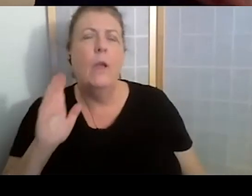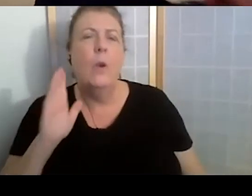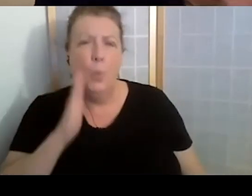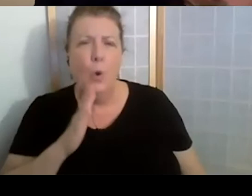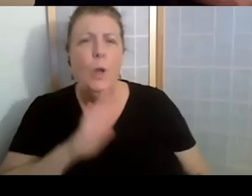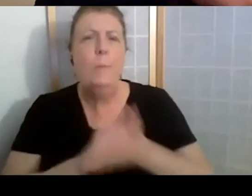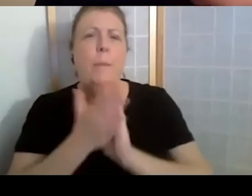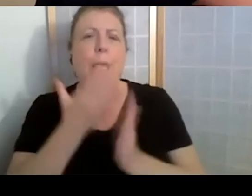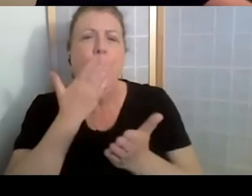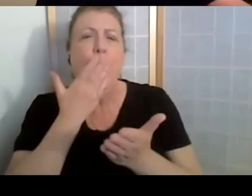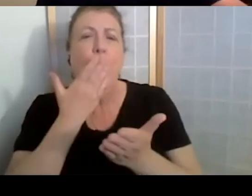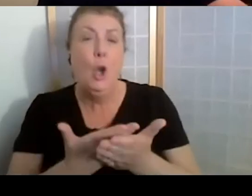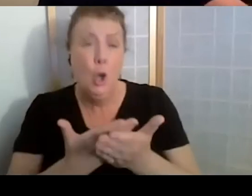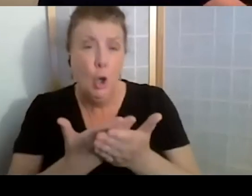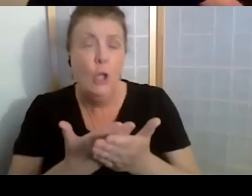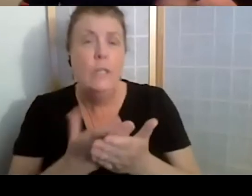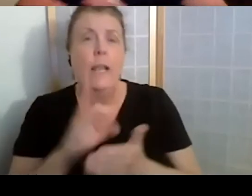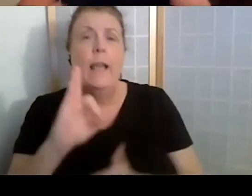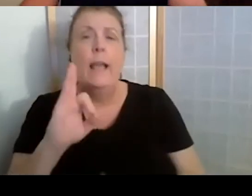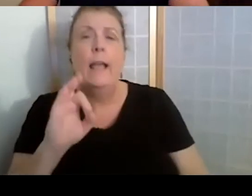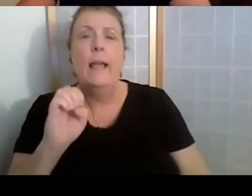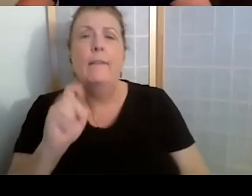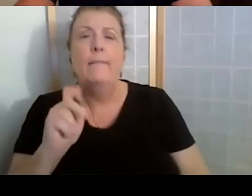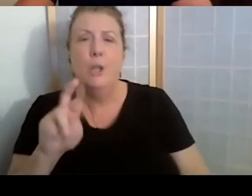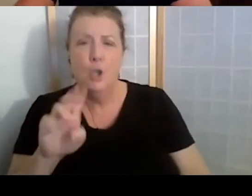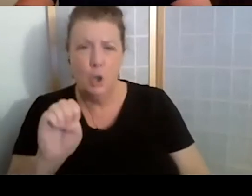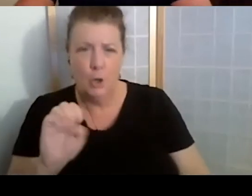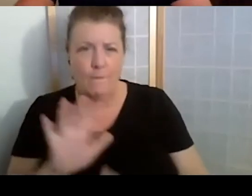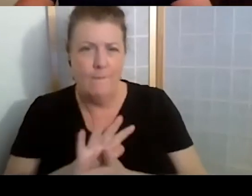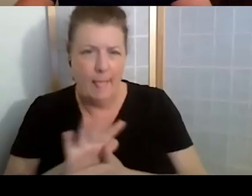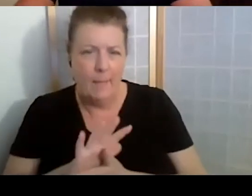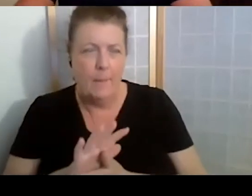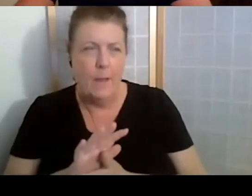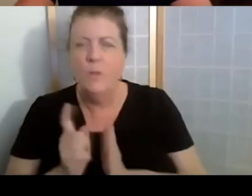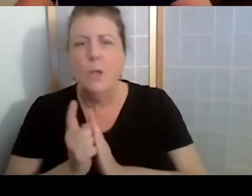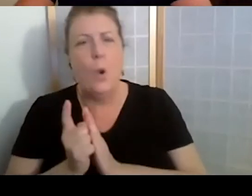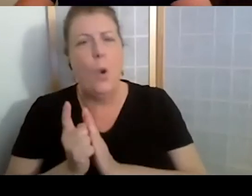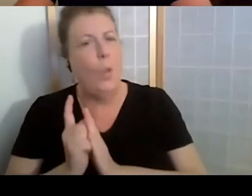Ayala and Sarah Timberman, our other partner, saw it